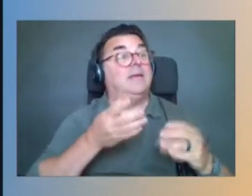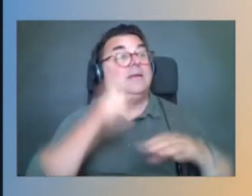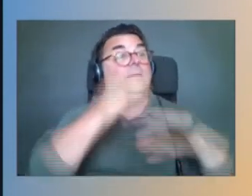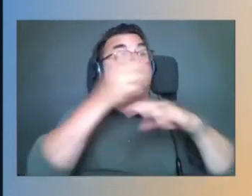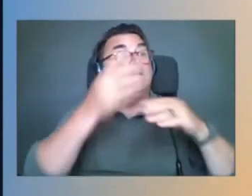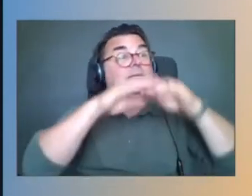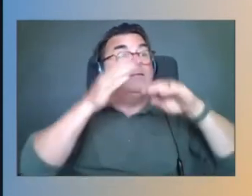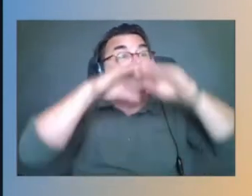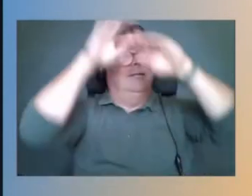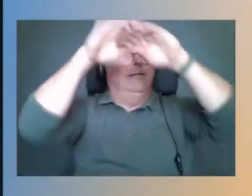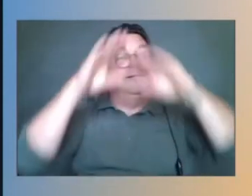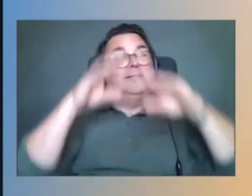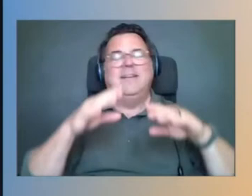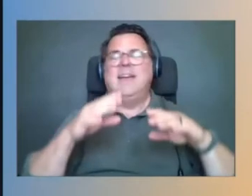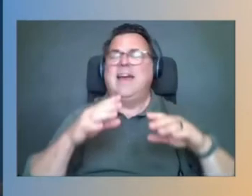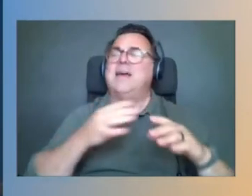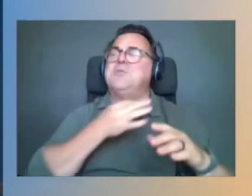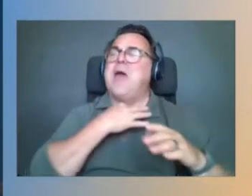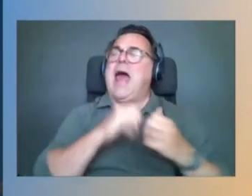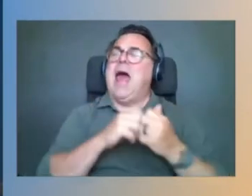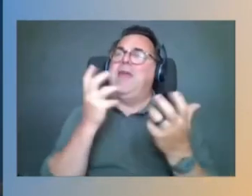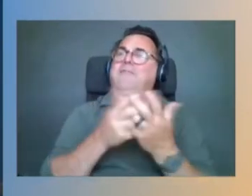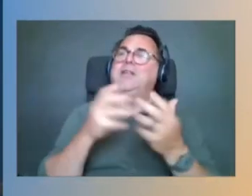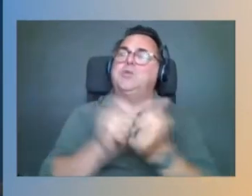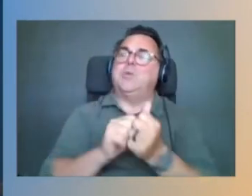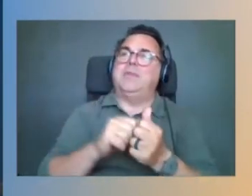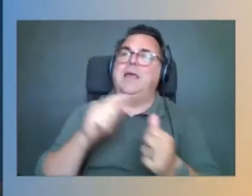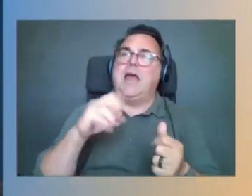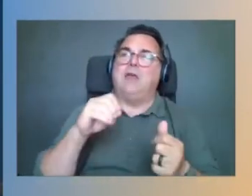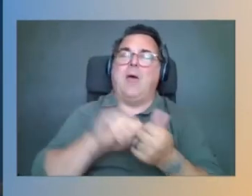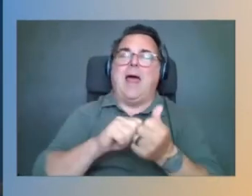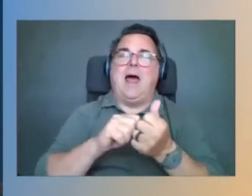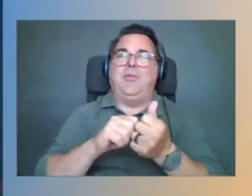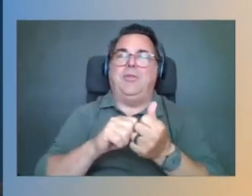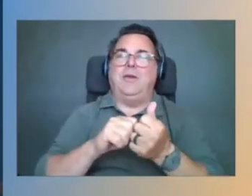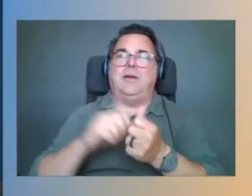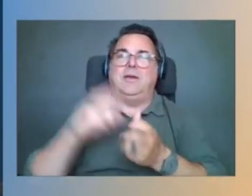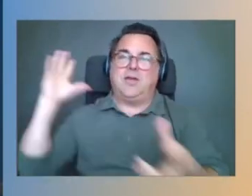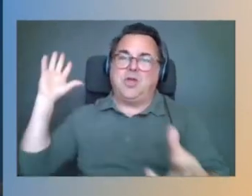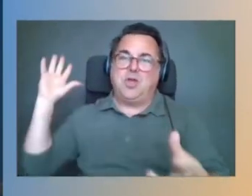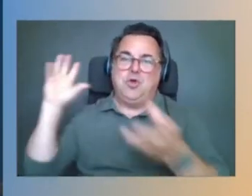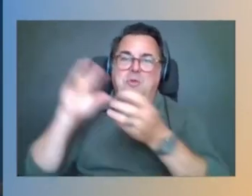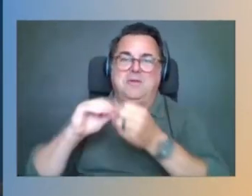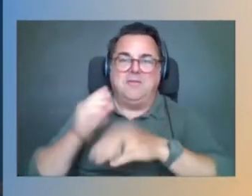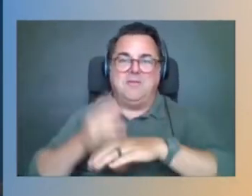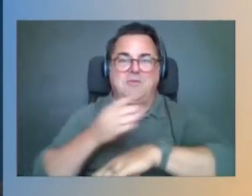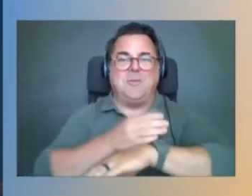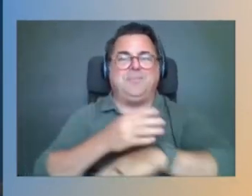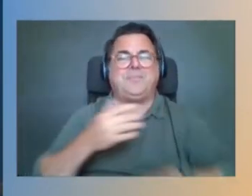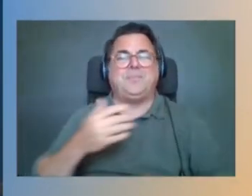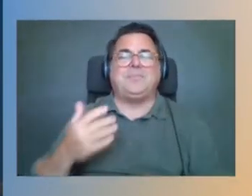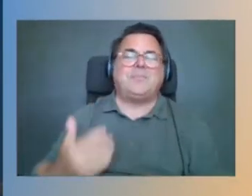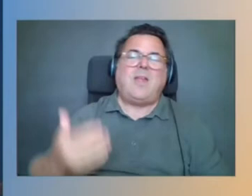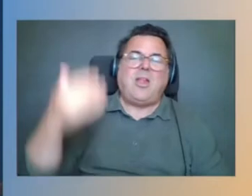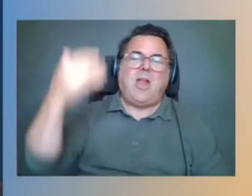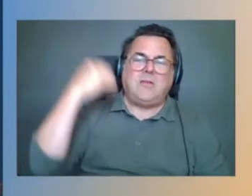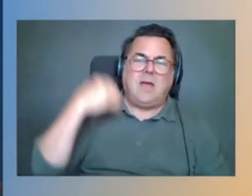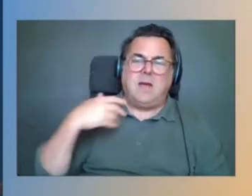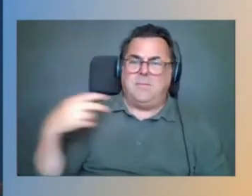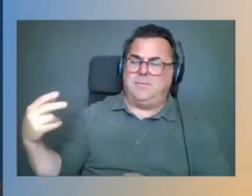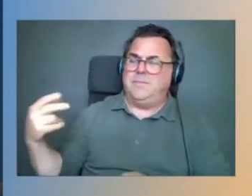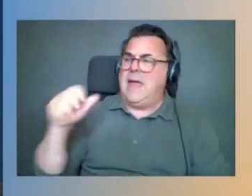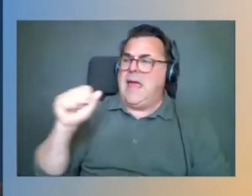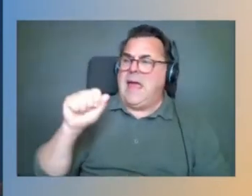play into what we do with Nitro? Yeah. Well, one of the amazing things is that when we first acquired Annapurna Labs and they joined the AWS